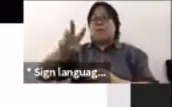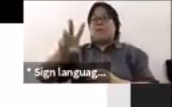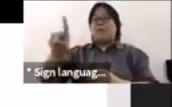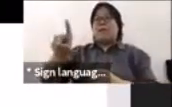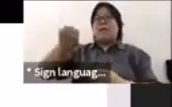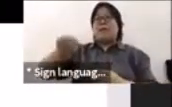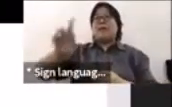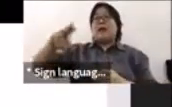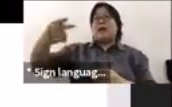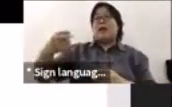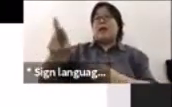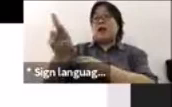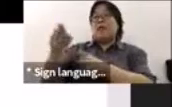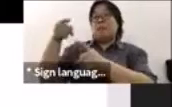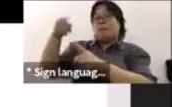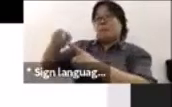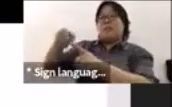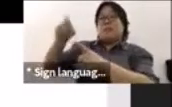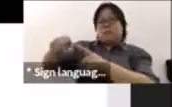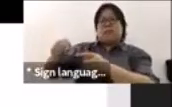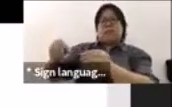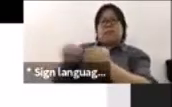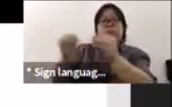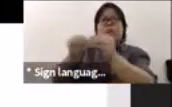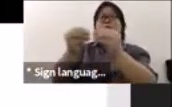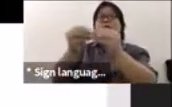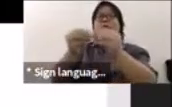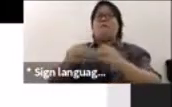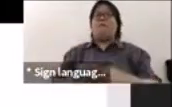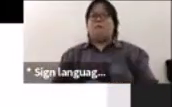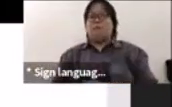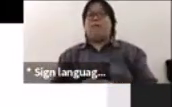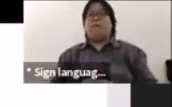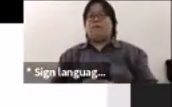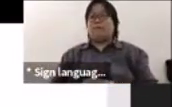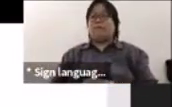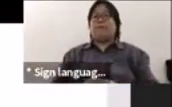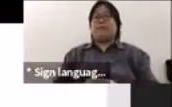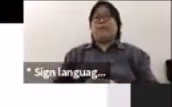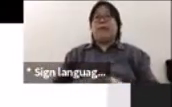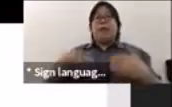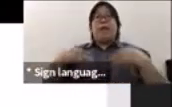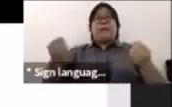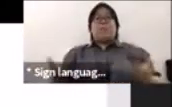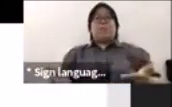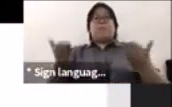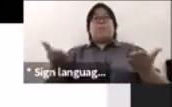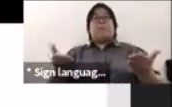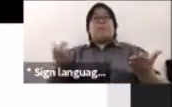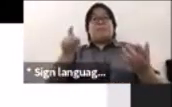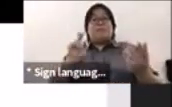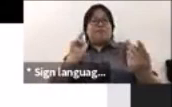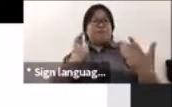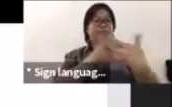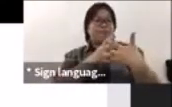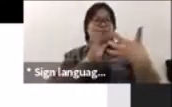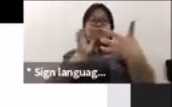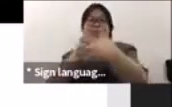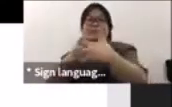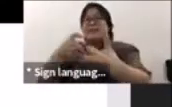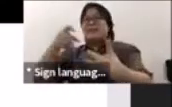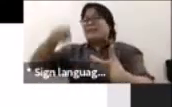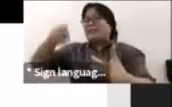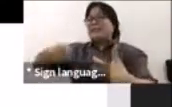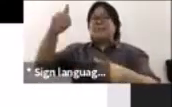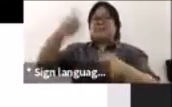and sexual and reproductive health component is need of the hour. And the healthcare provider must be adapted to deal with the person